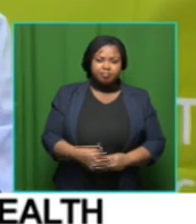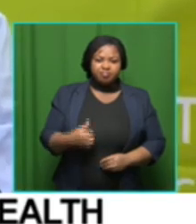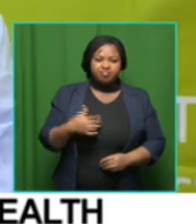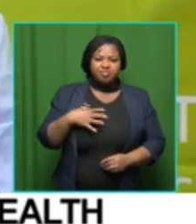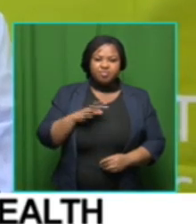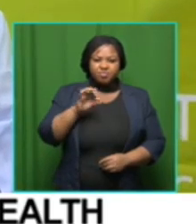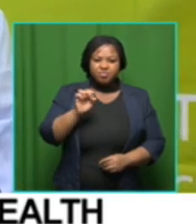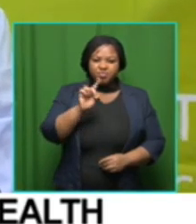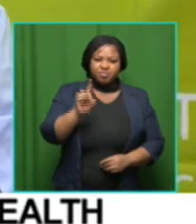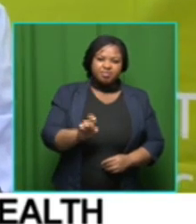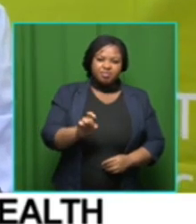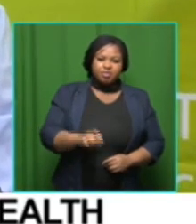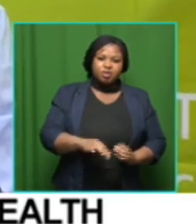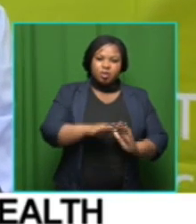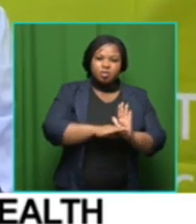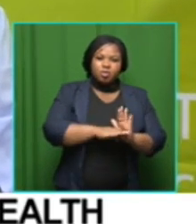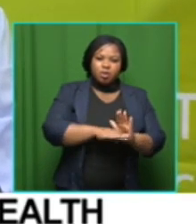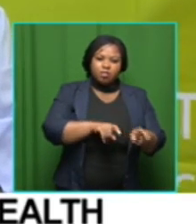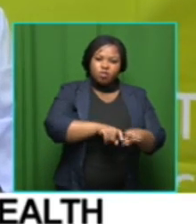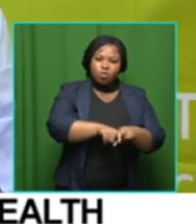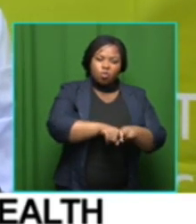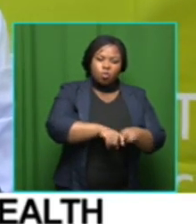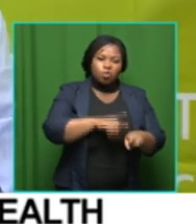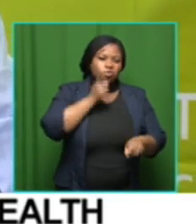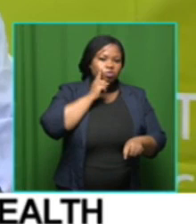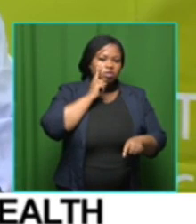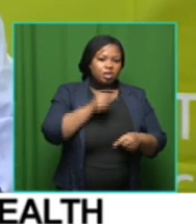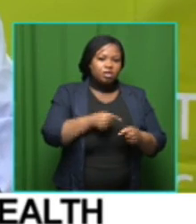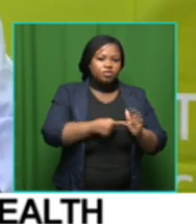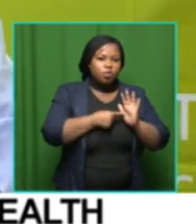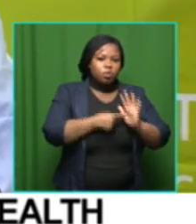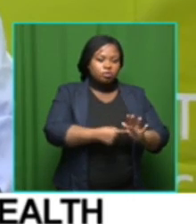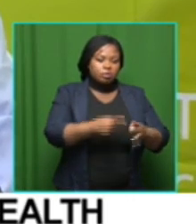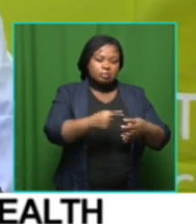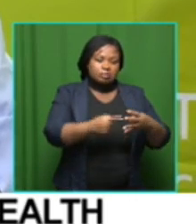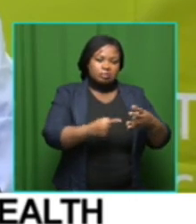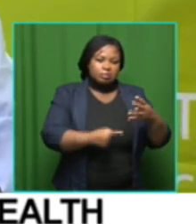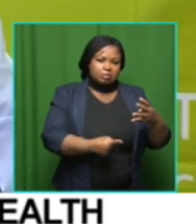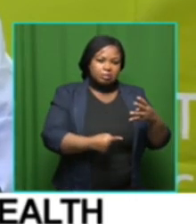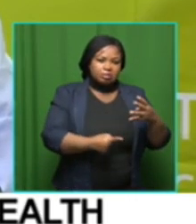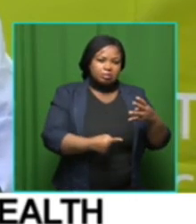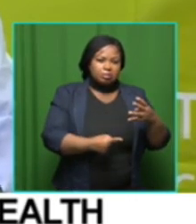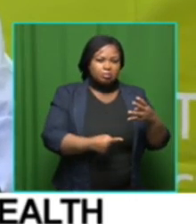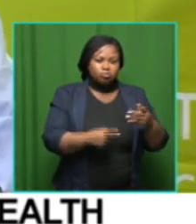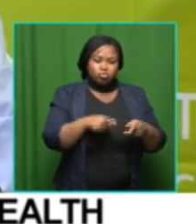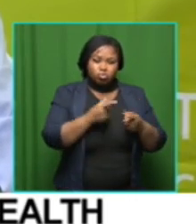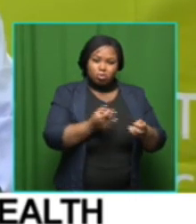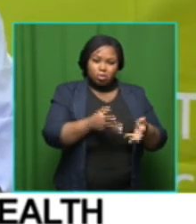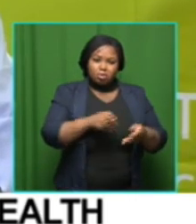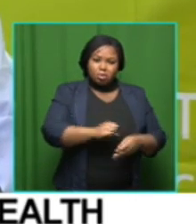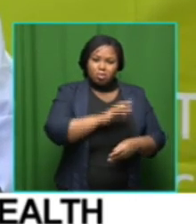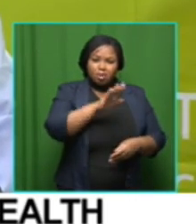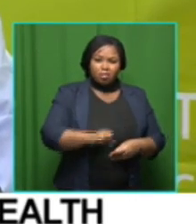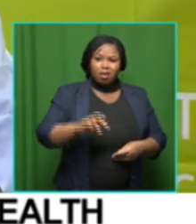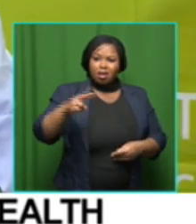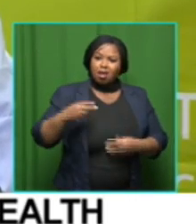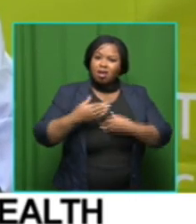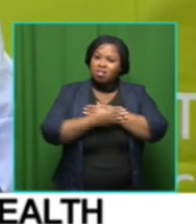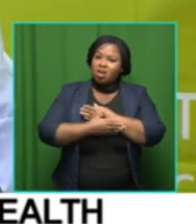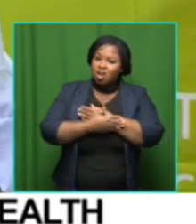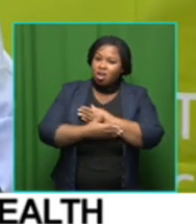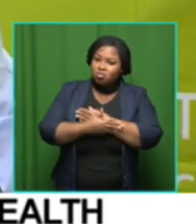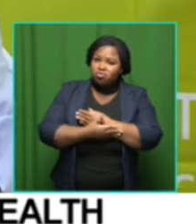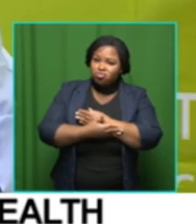doing, has it been done in other countries? And if so, which ones, and who's giving South Africa